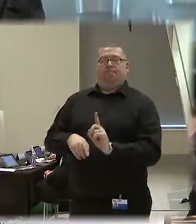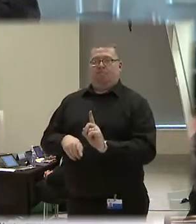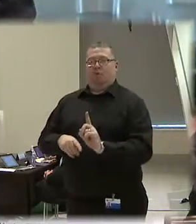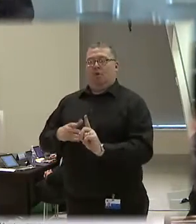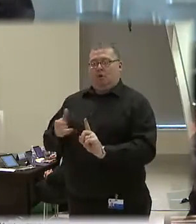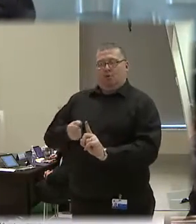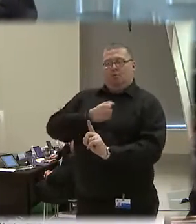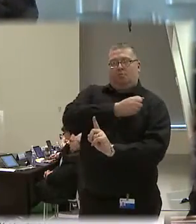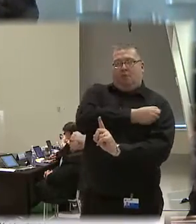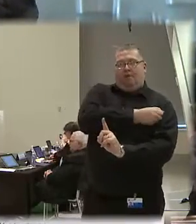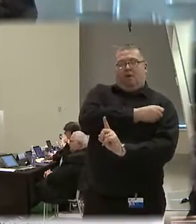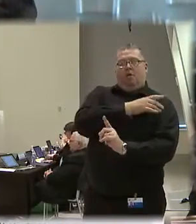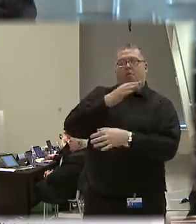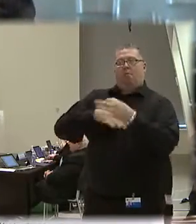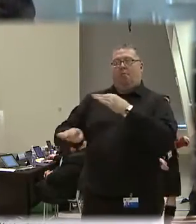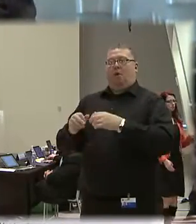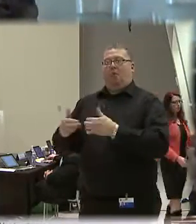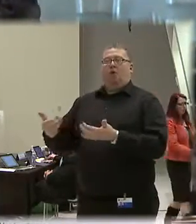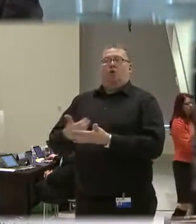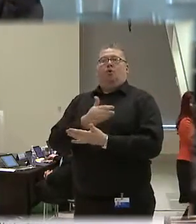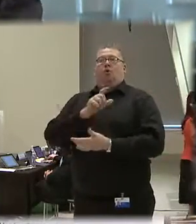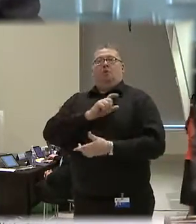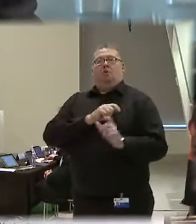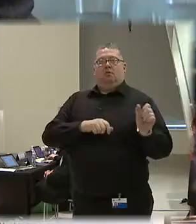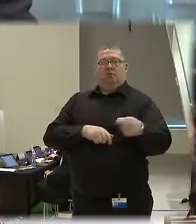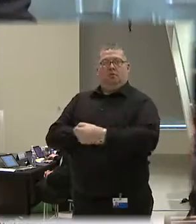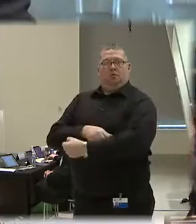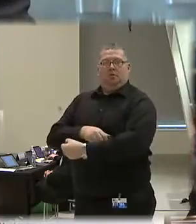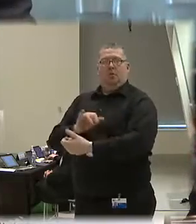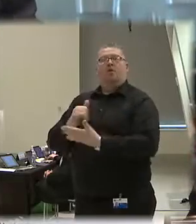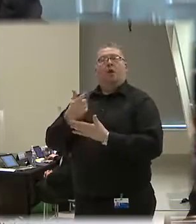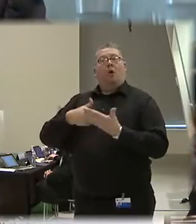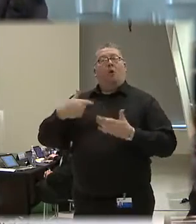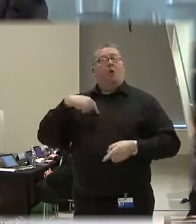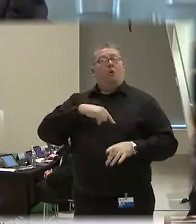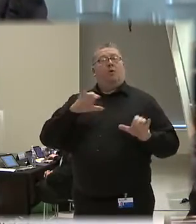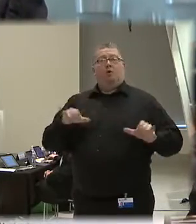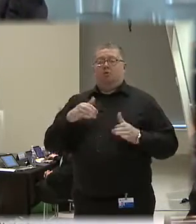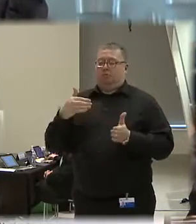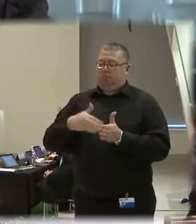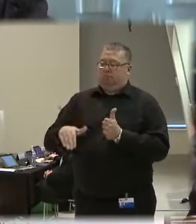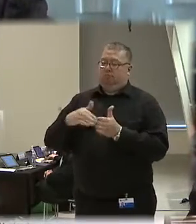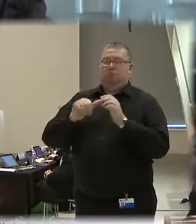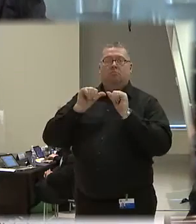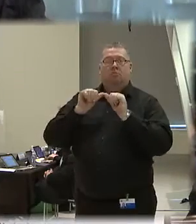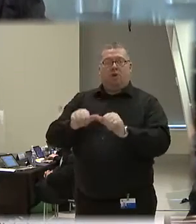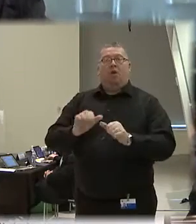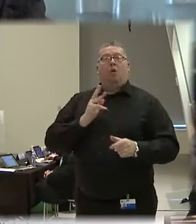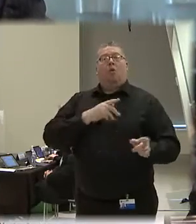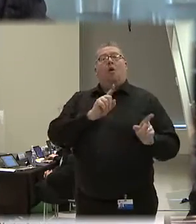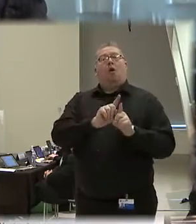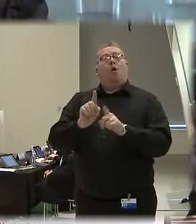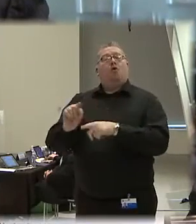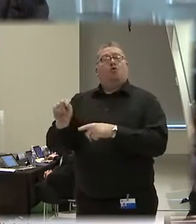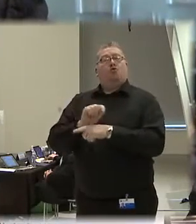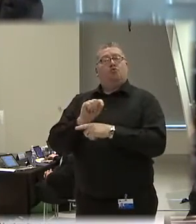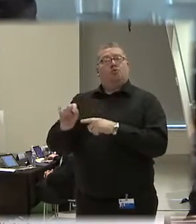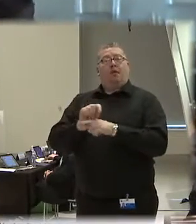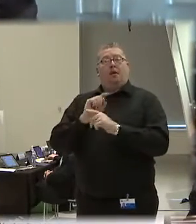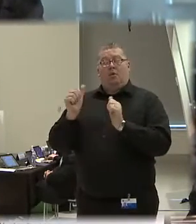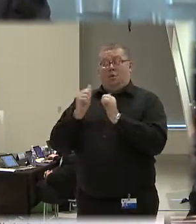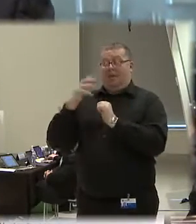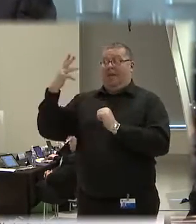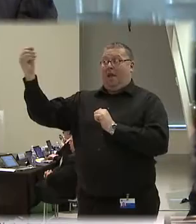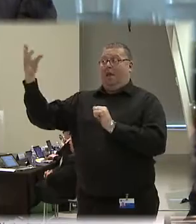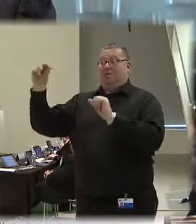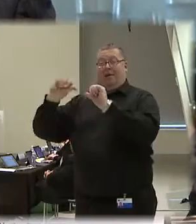them from the line, and replace them with another officer. That's something that we did on a constant basis. We also trained with outside agencies,